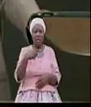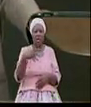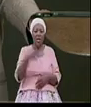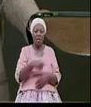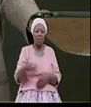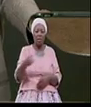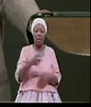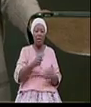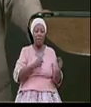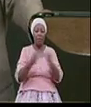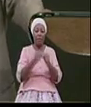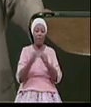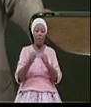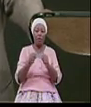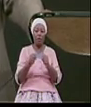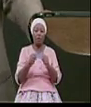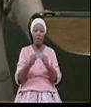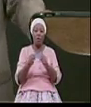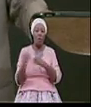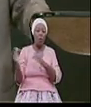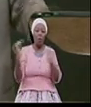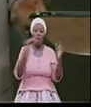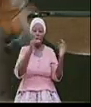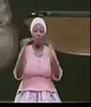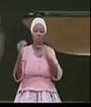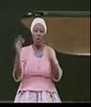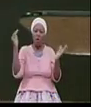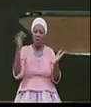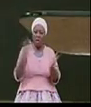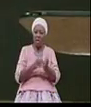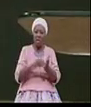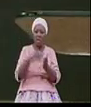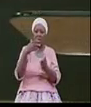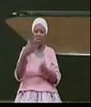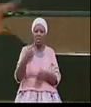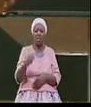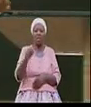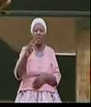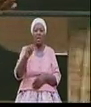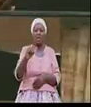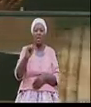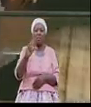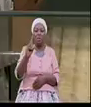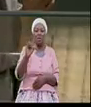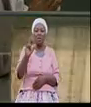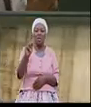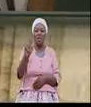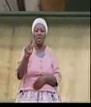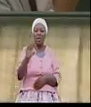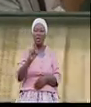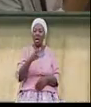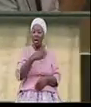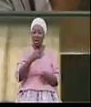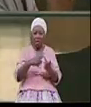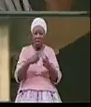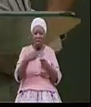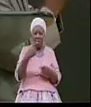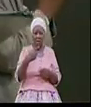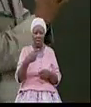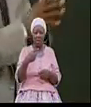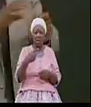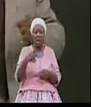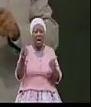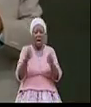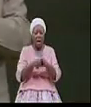war, they fought against the Midianites. And then it says, as